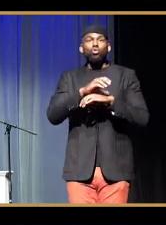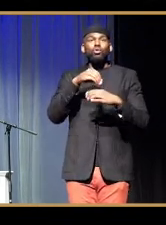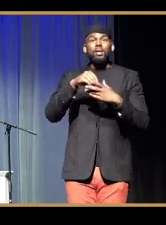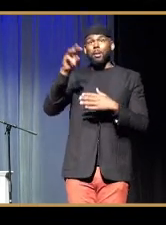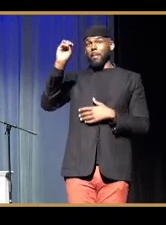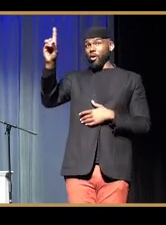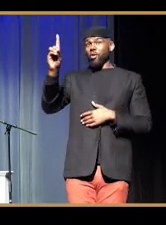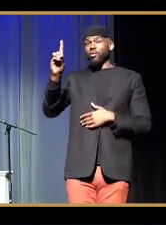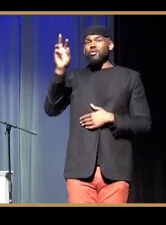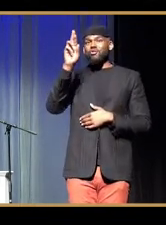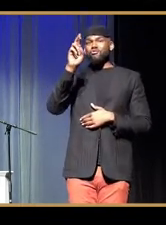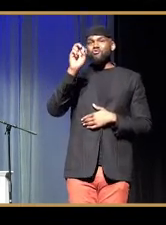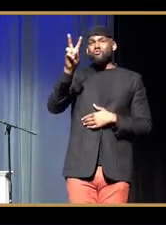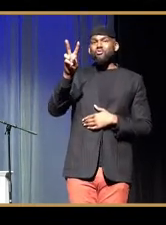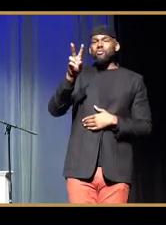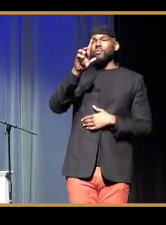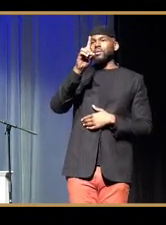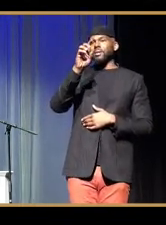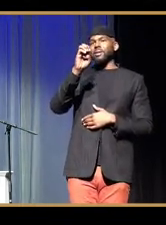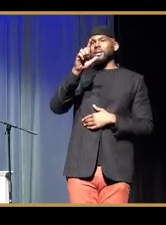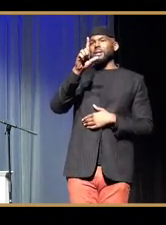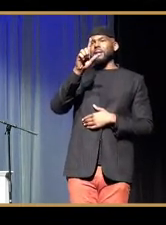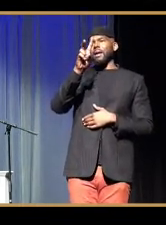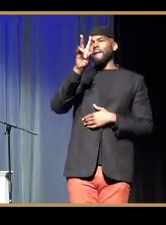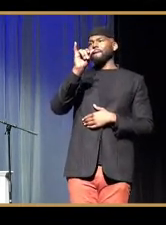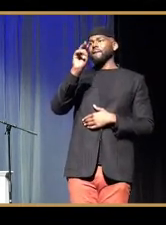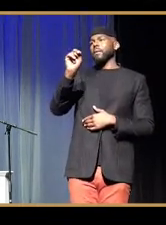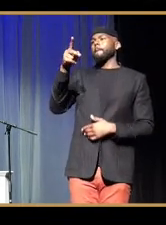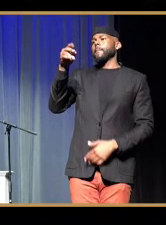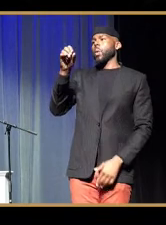Maryland, Reverend Delman Coates.